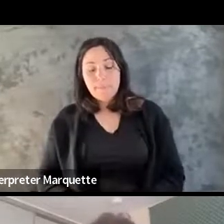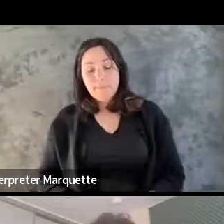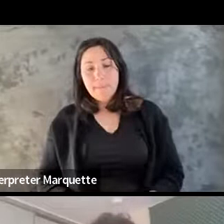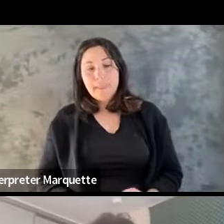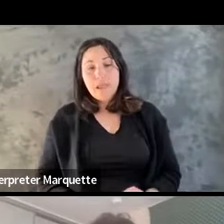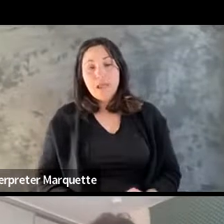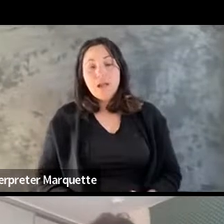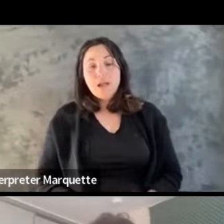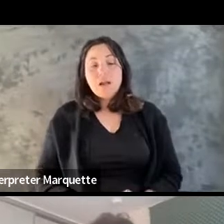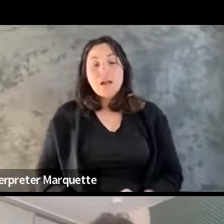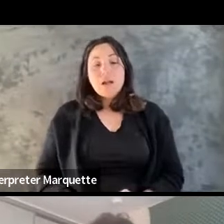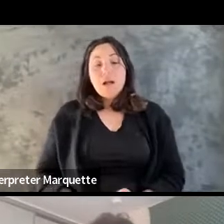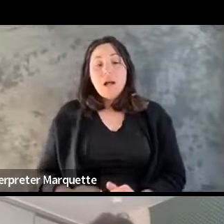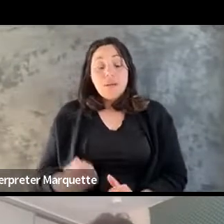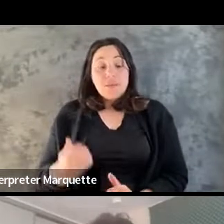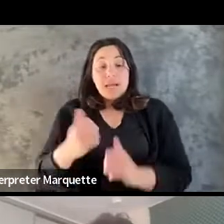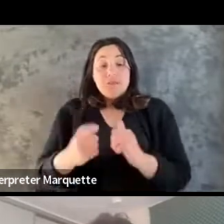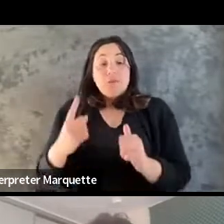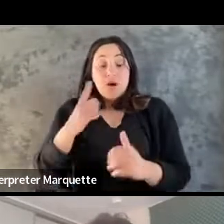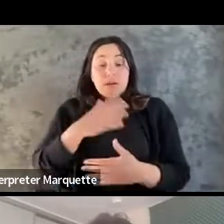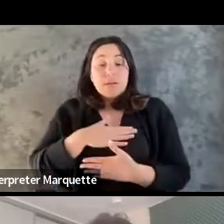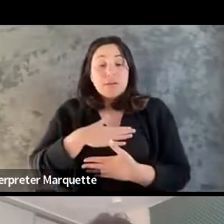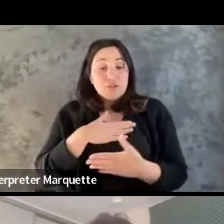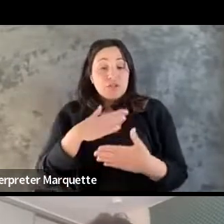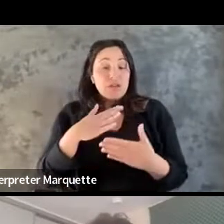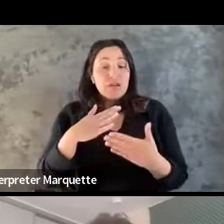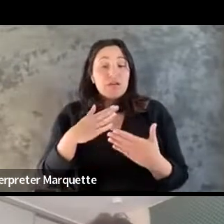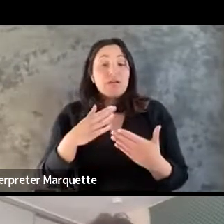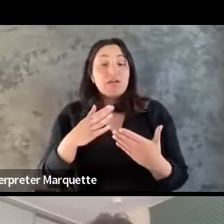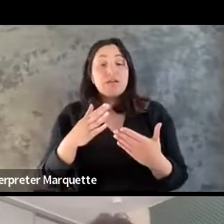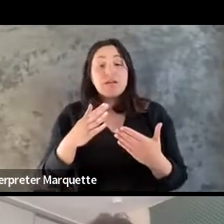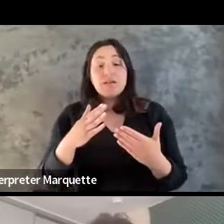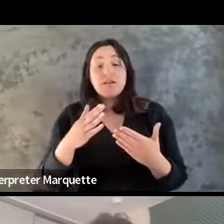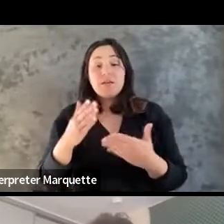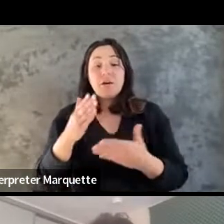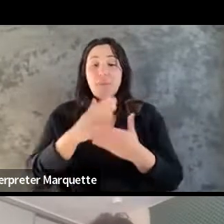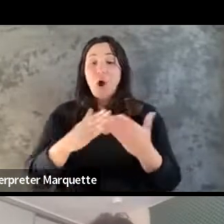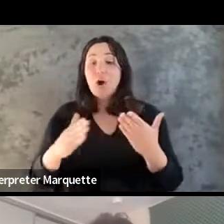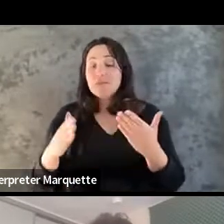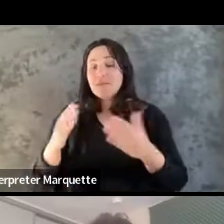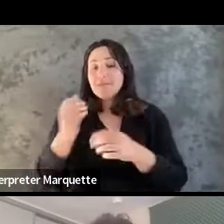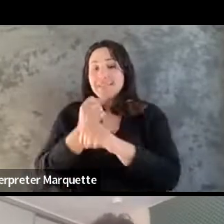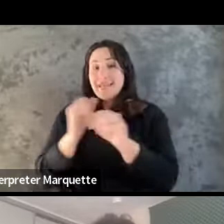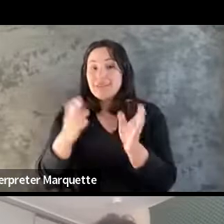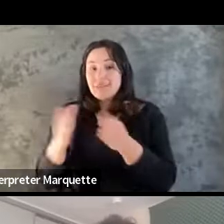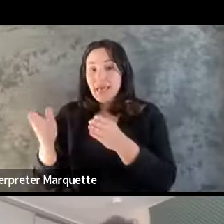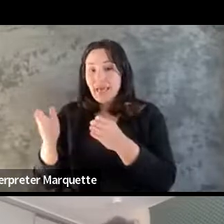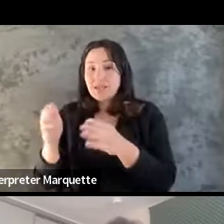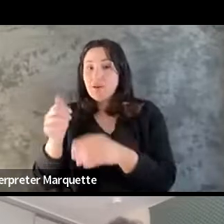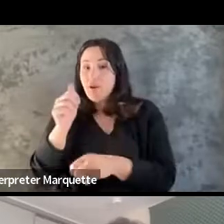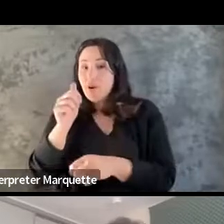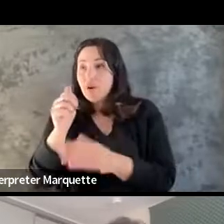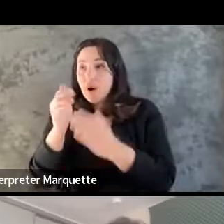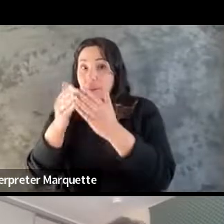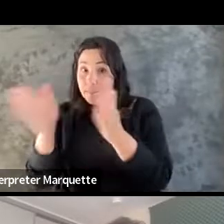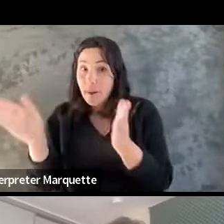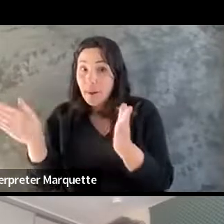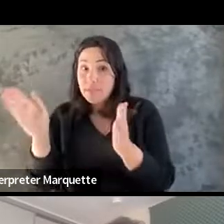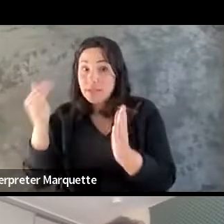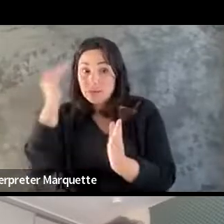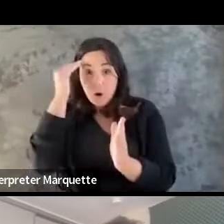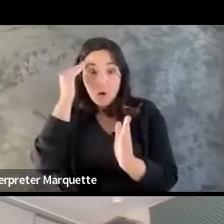everyone can appreciate that there are elements of a safety plan that are public, and then there are elements of safety planning that aren't public for